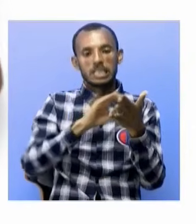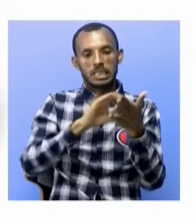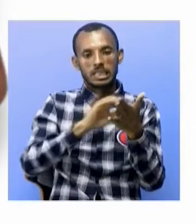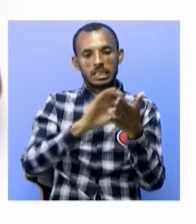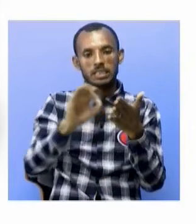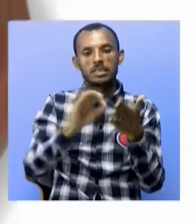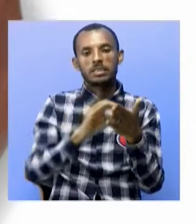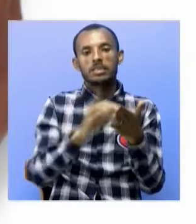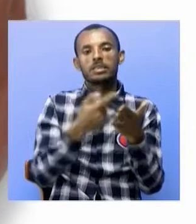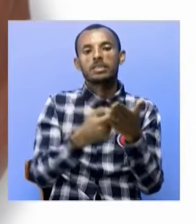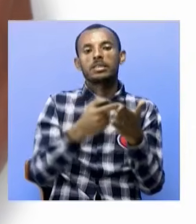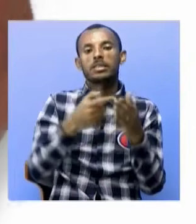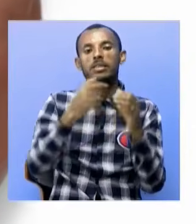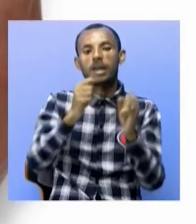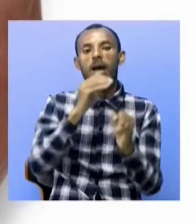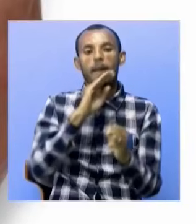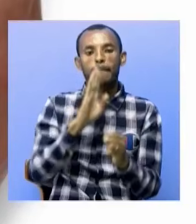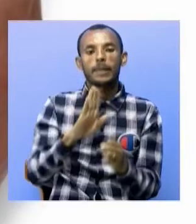this becomes